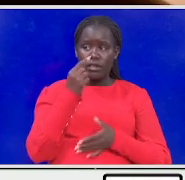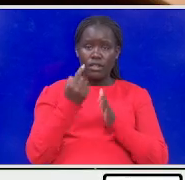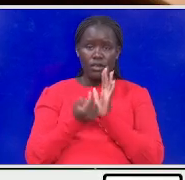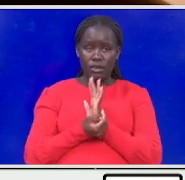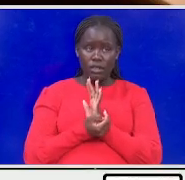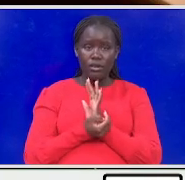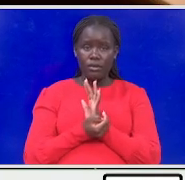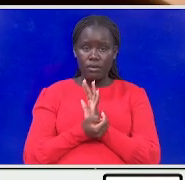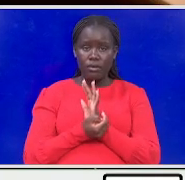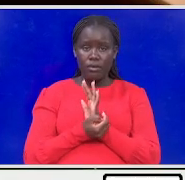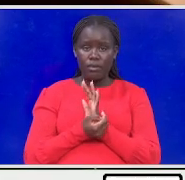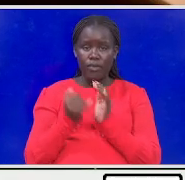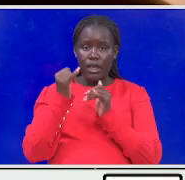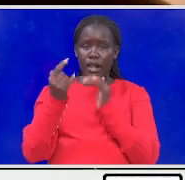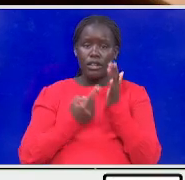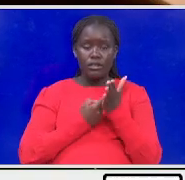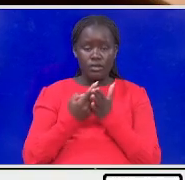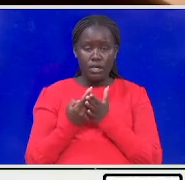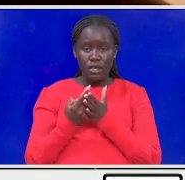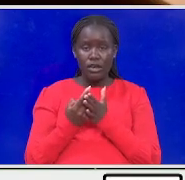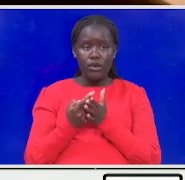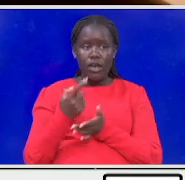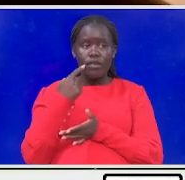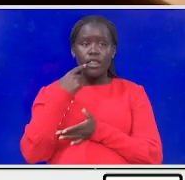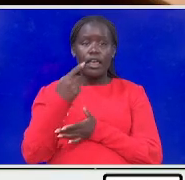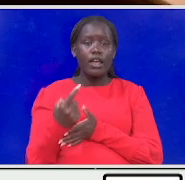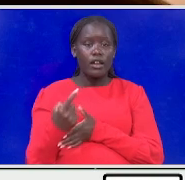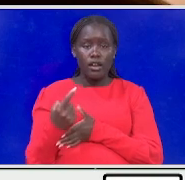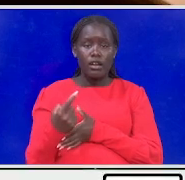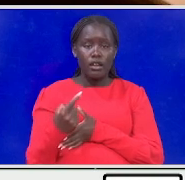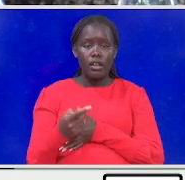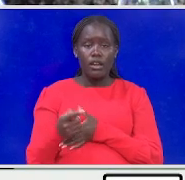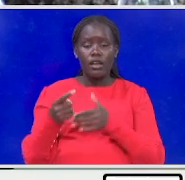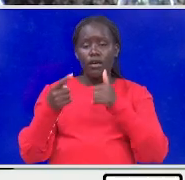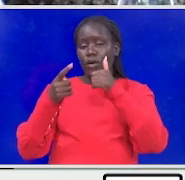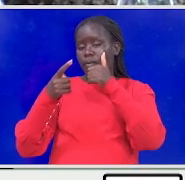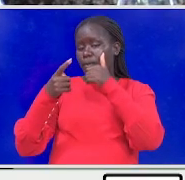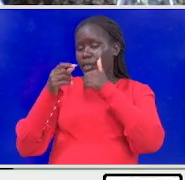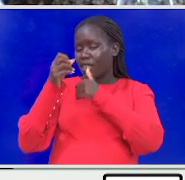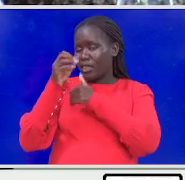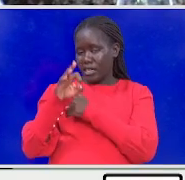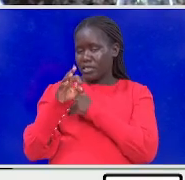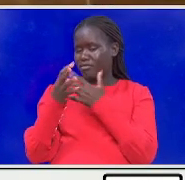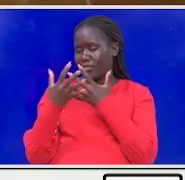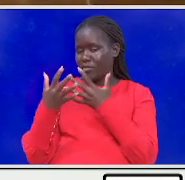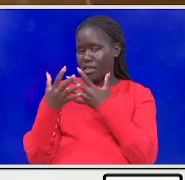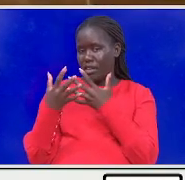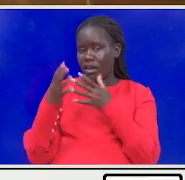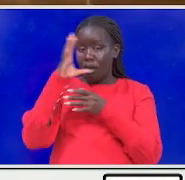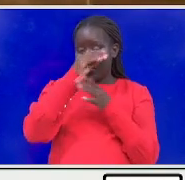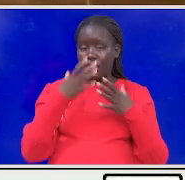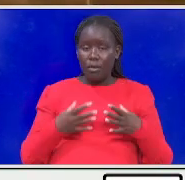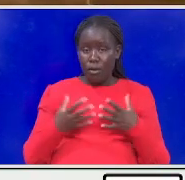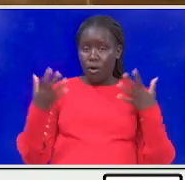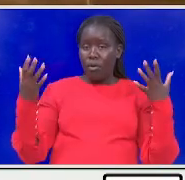that indeed there are hundreds, at least there's 130-something persons missing. Then where are they? Because they